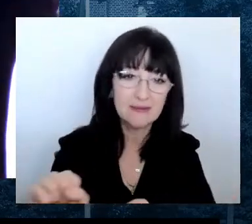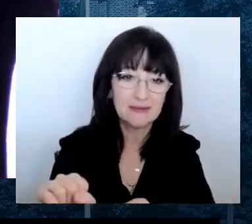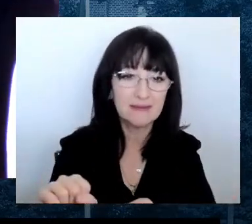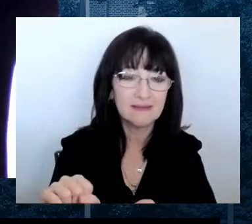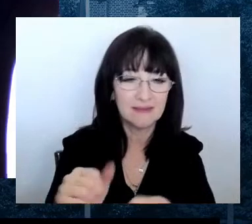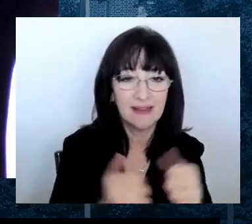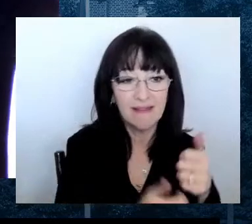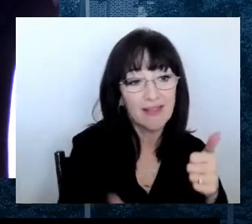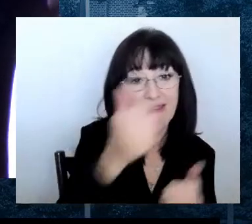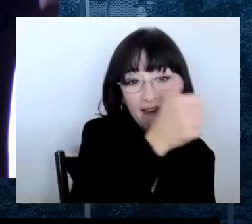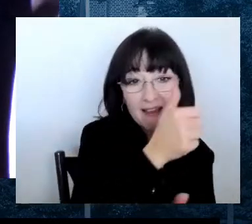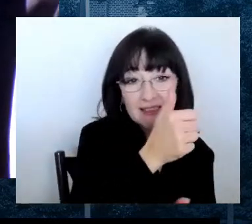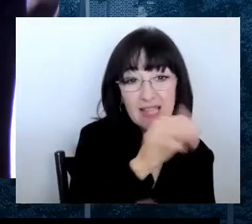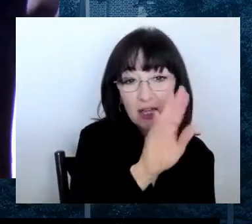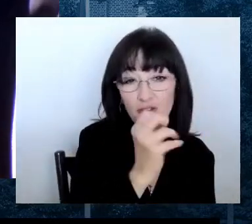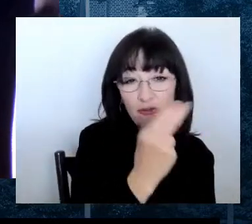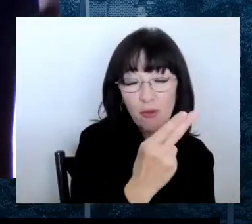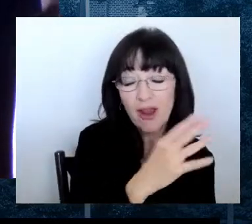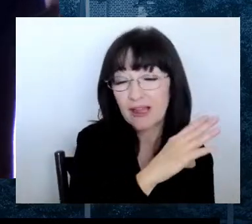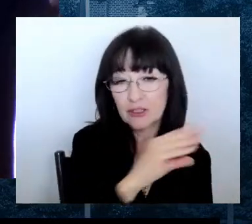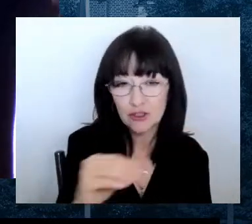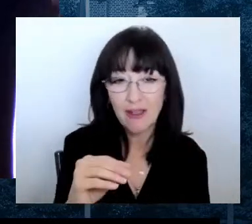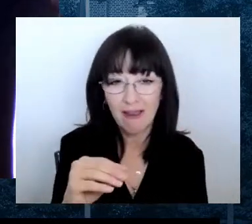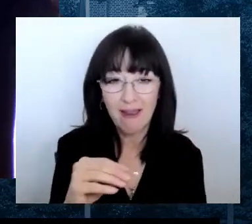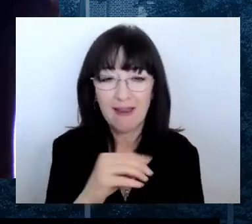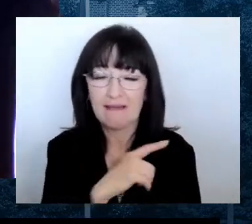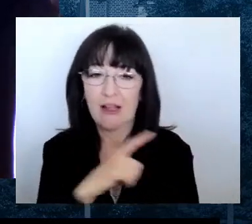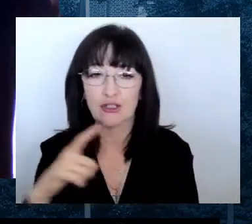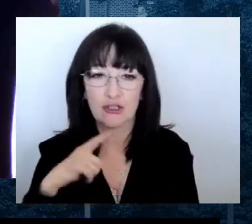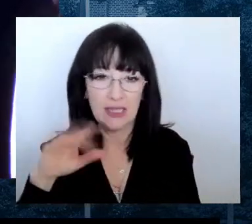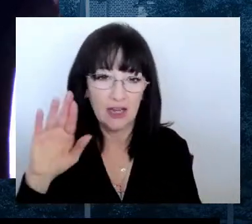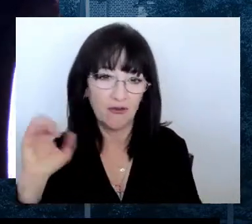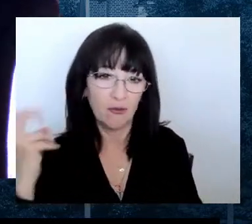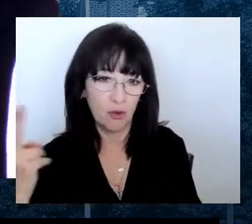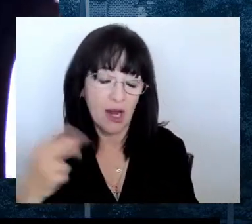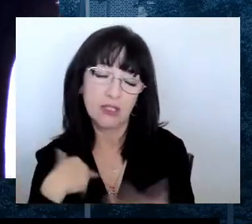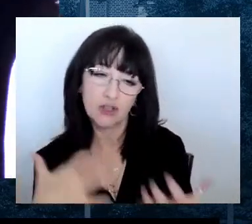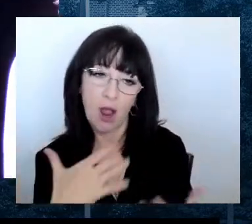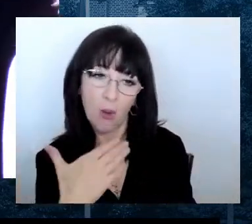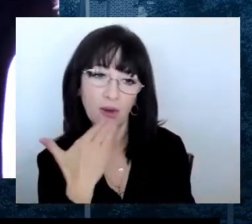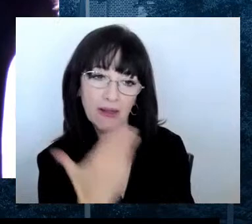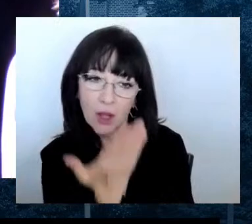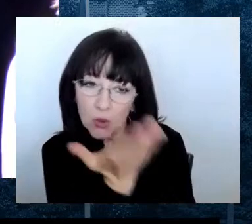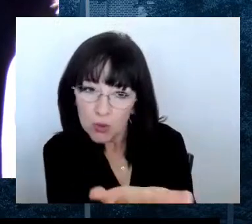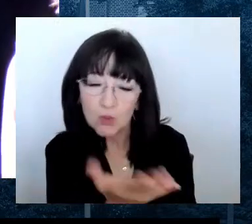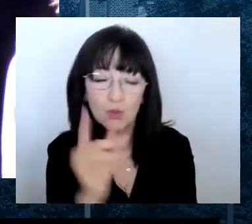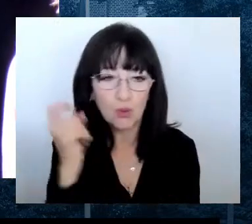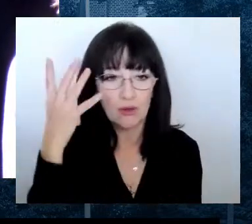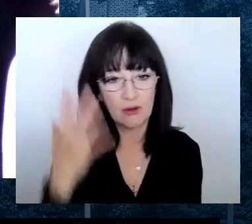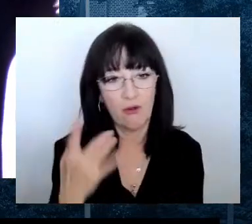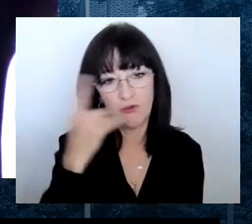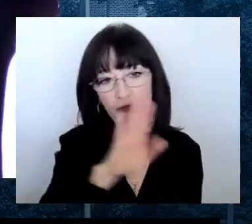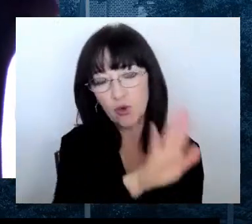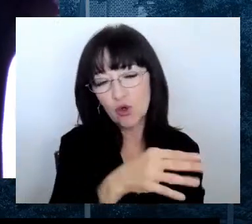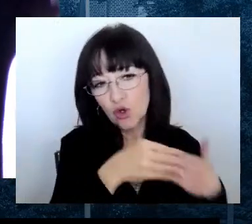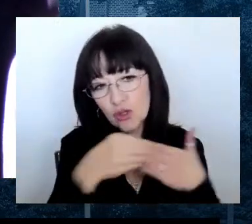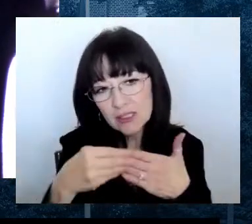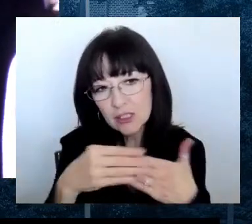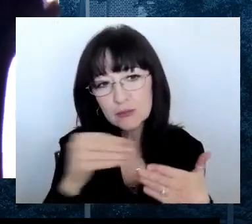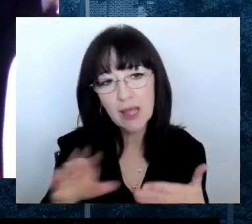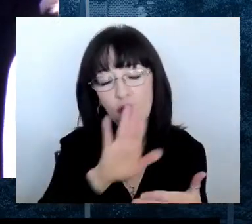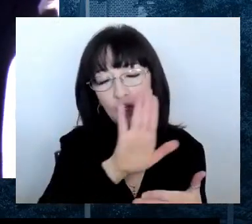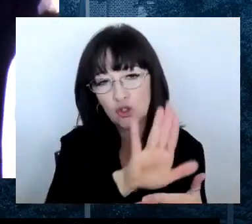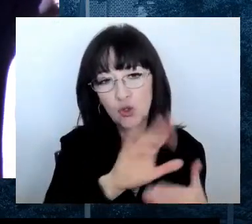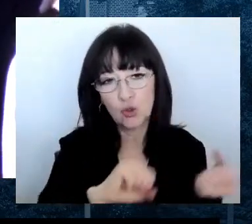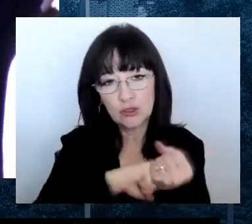branches. And I, of course, want to thank you, Governor, for your leadership and deep partnership on this bill. Your support